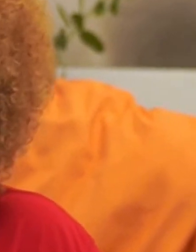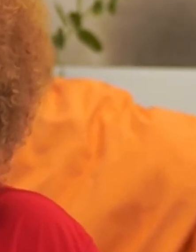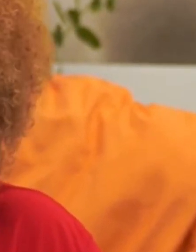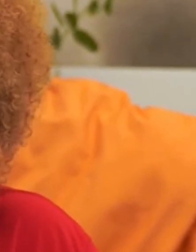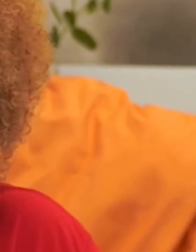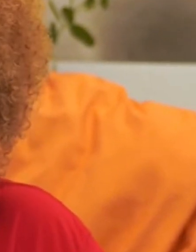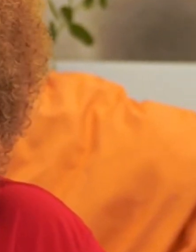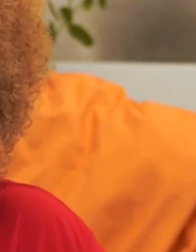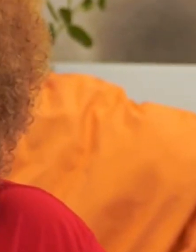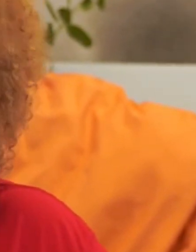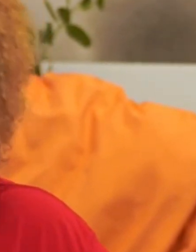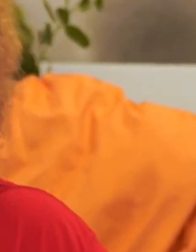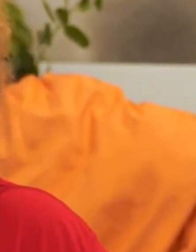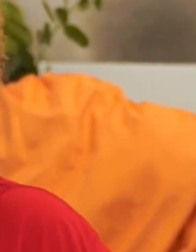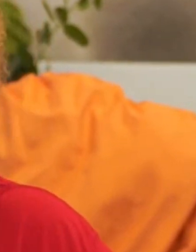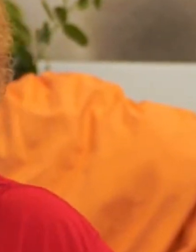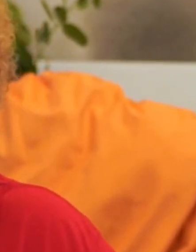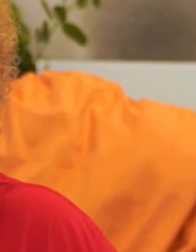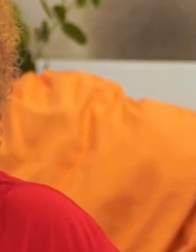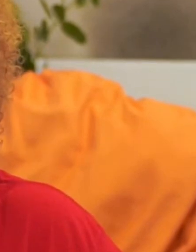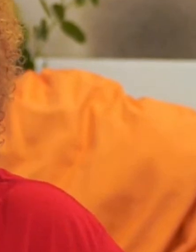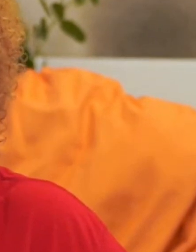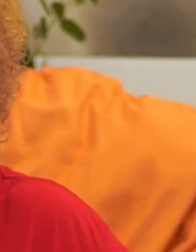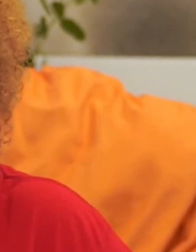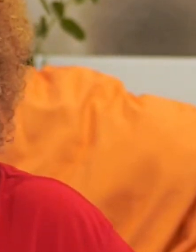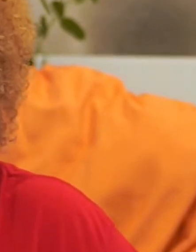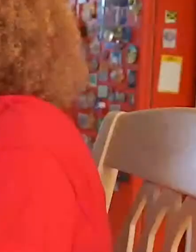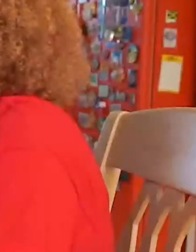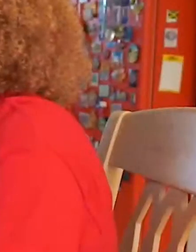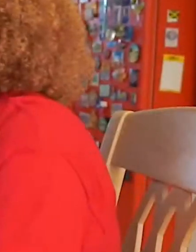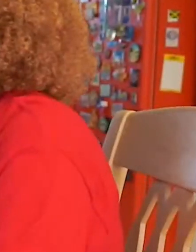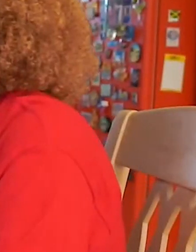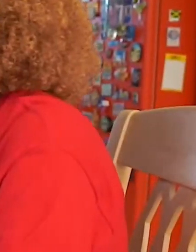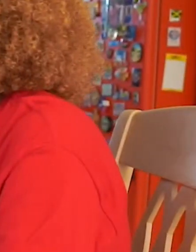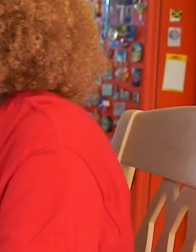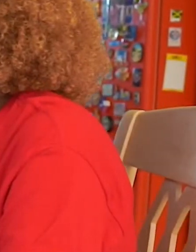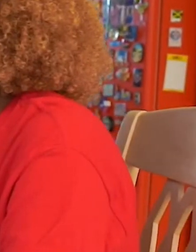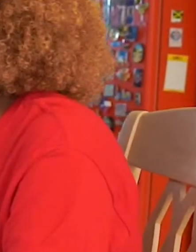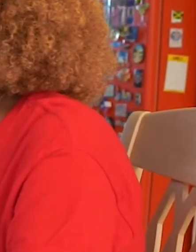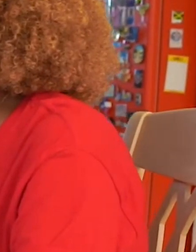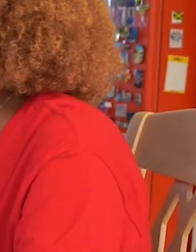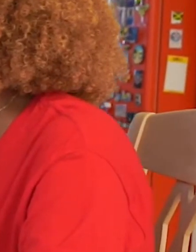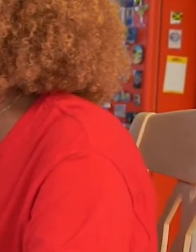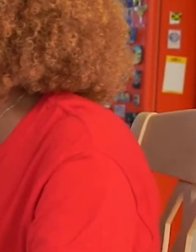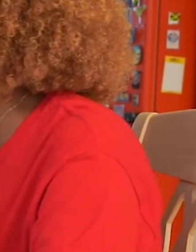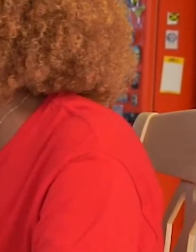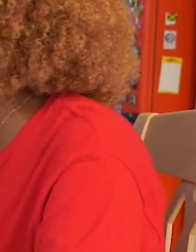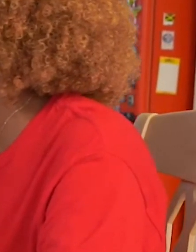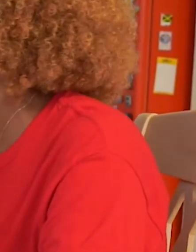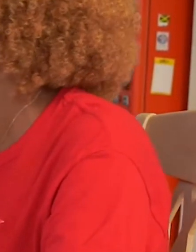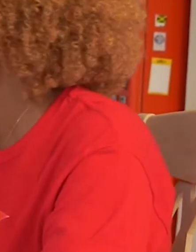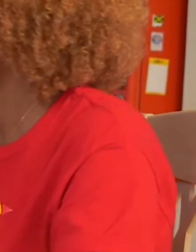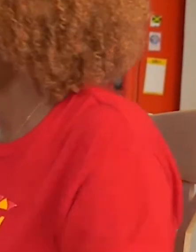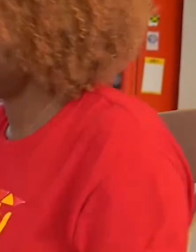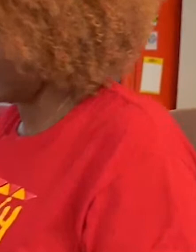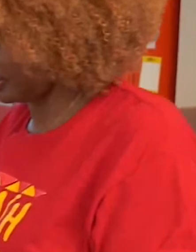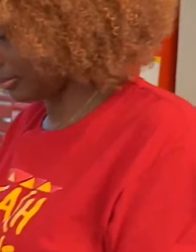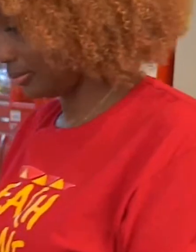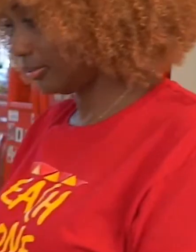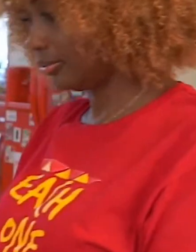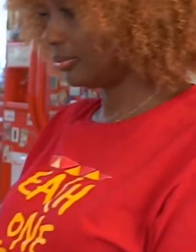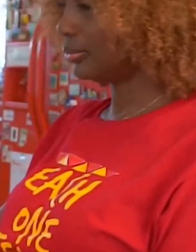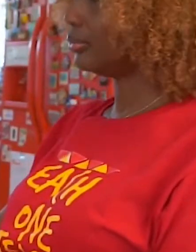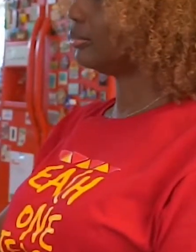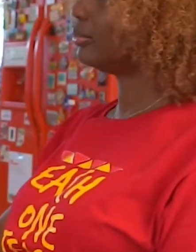sofa, watching TV, drinking soft drinks. So how is eating like that going to help me? These times are